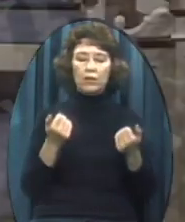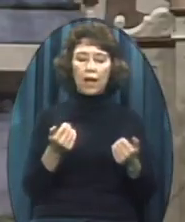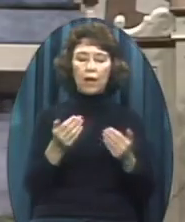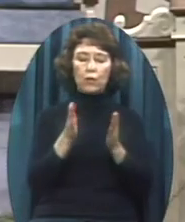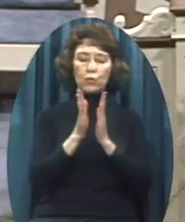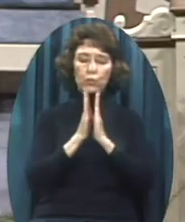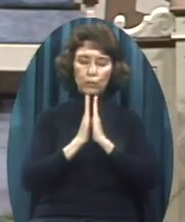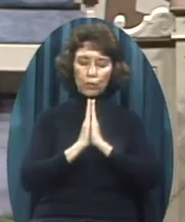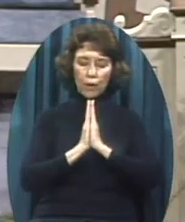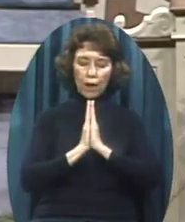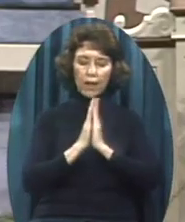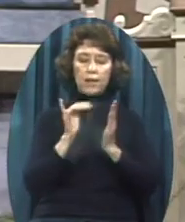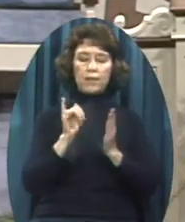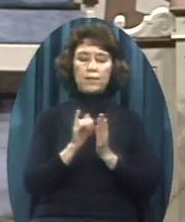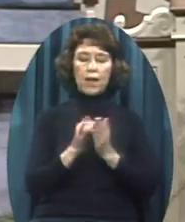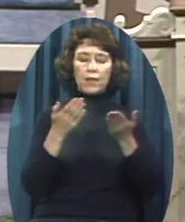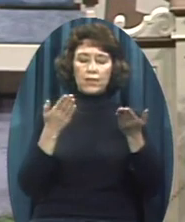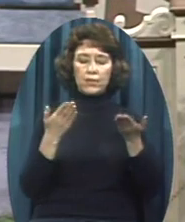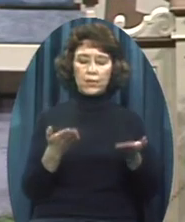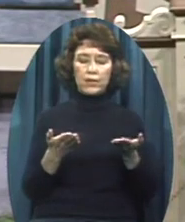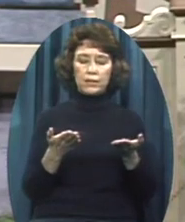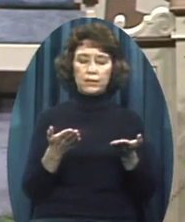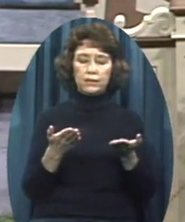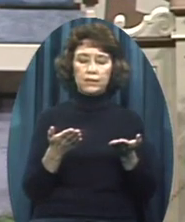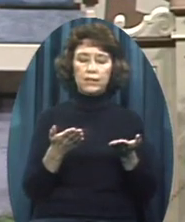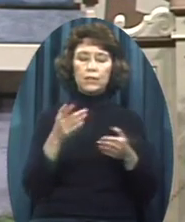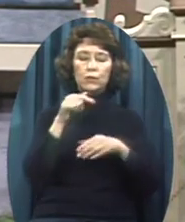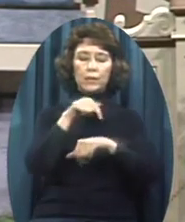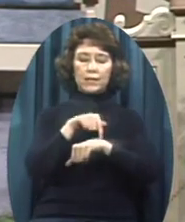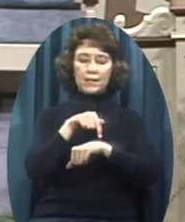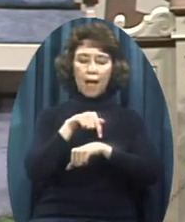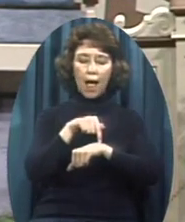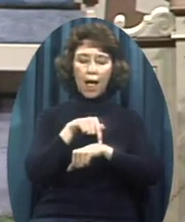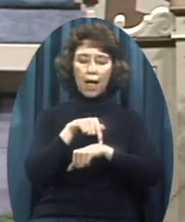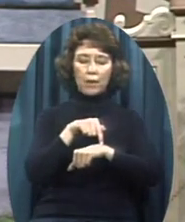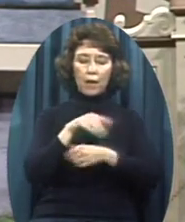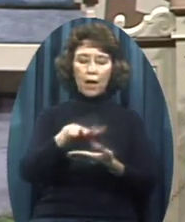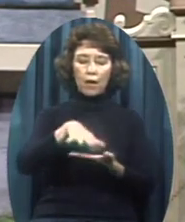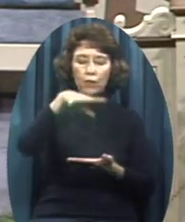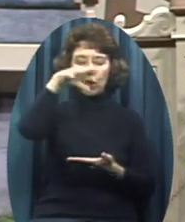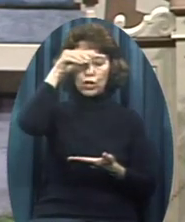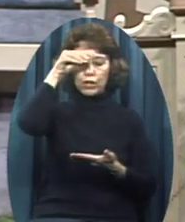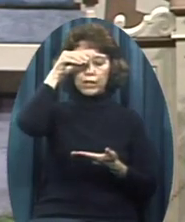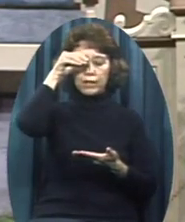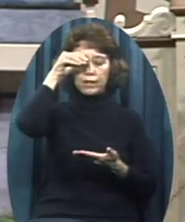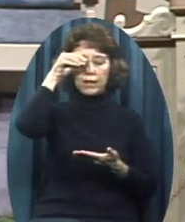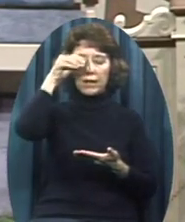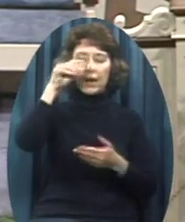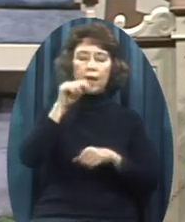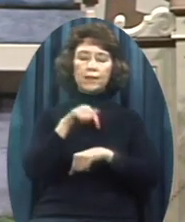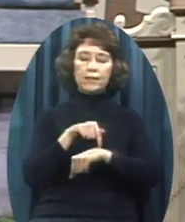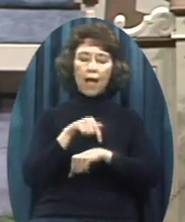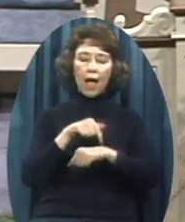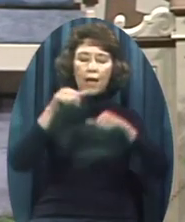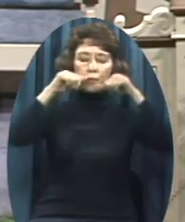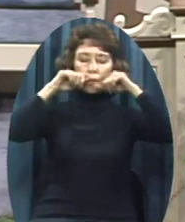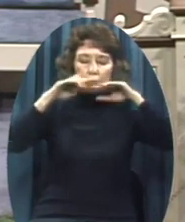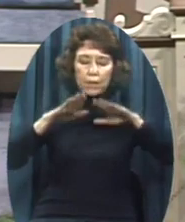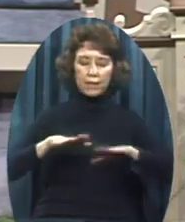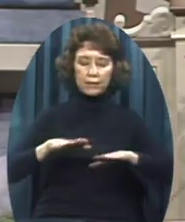just pray that this will be a time of learning, a time of